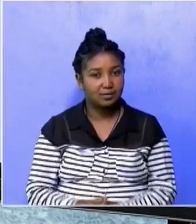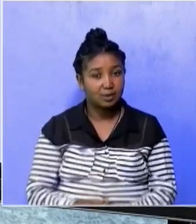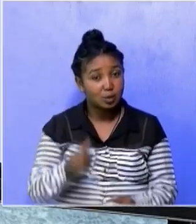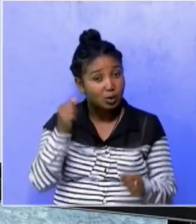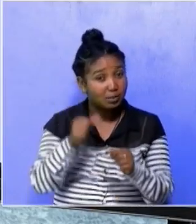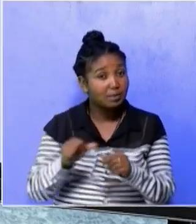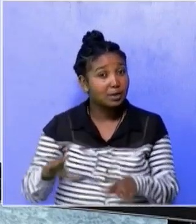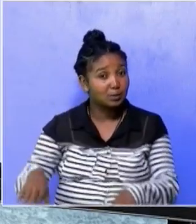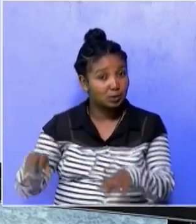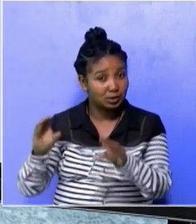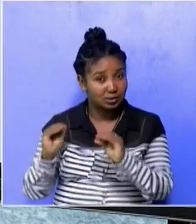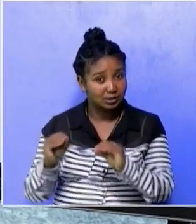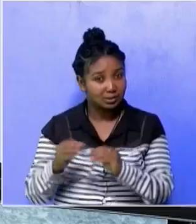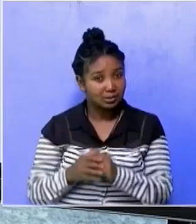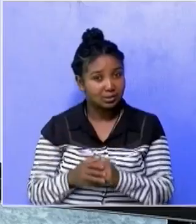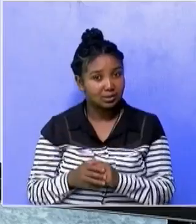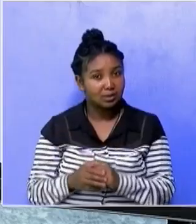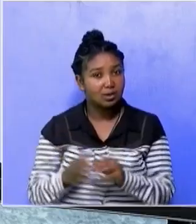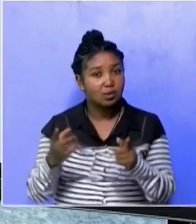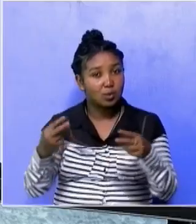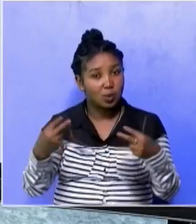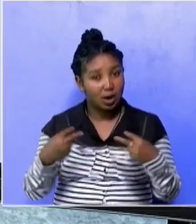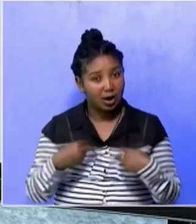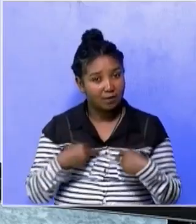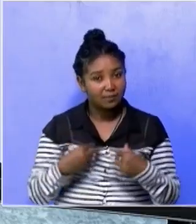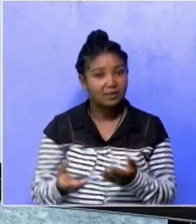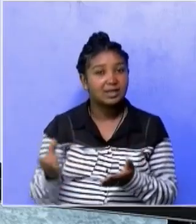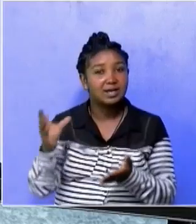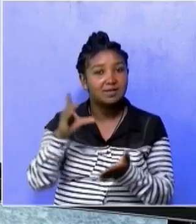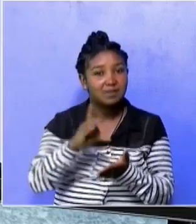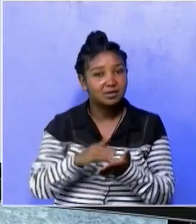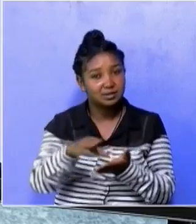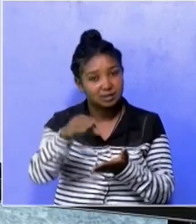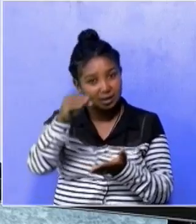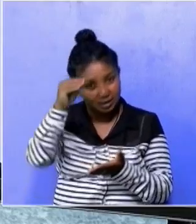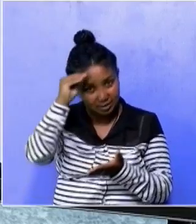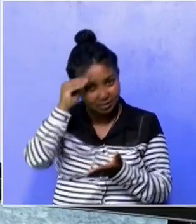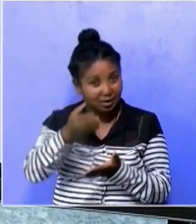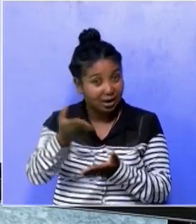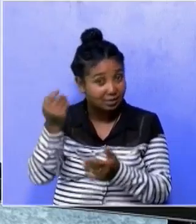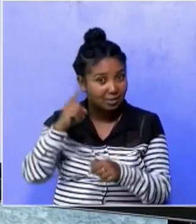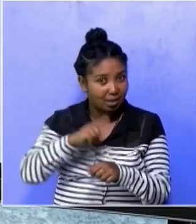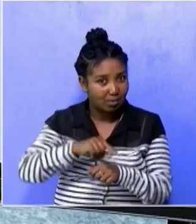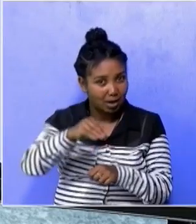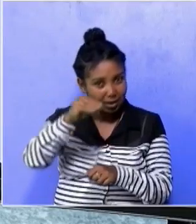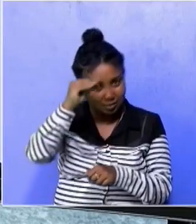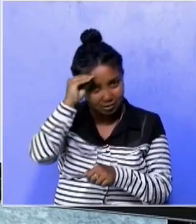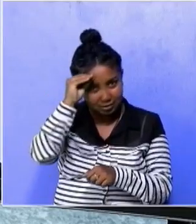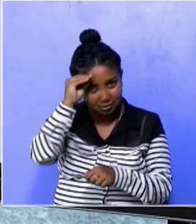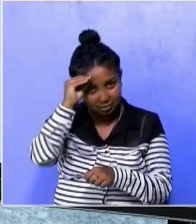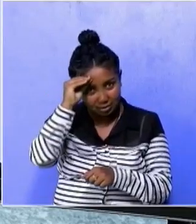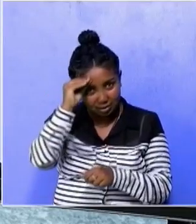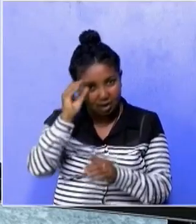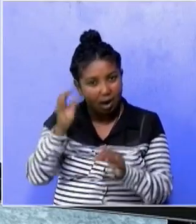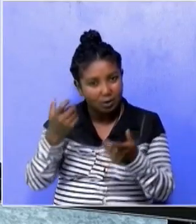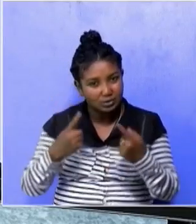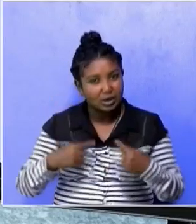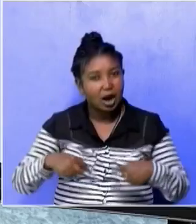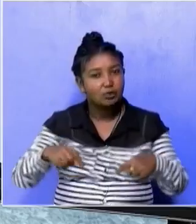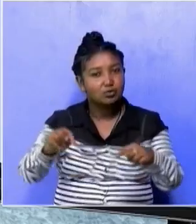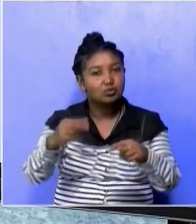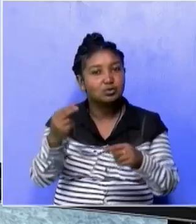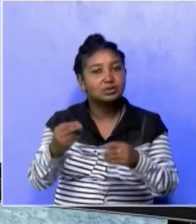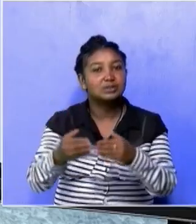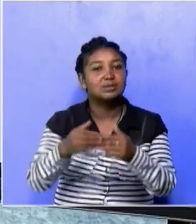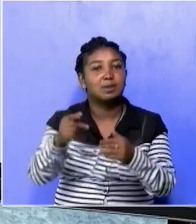remember, students, when we have been revising the lesson that we learned last time, I was trying to use